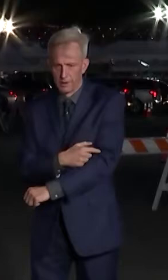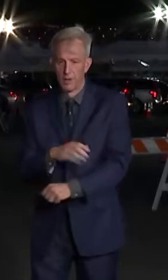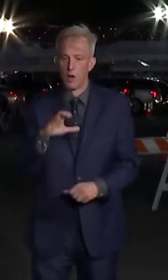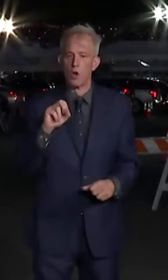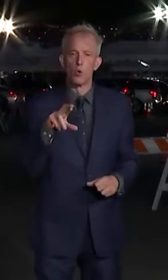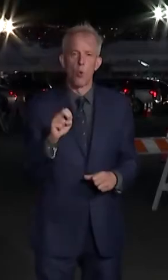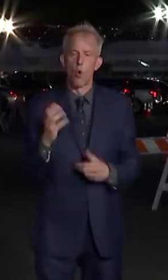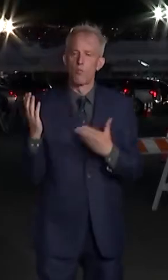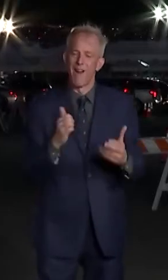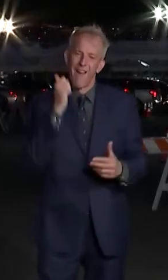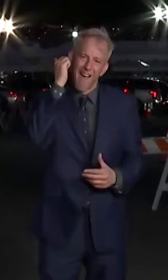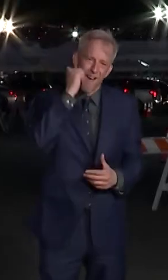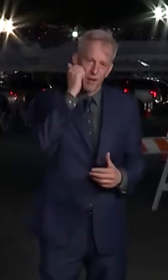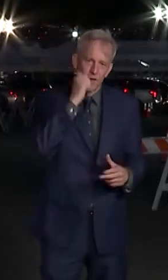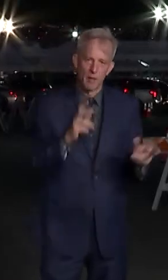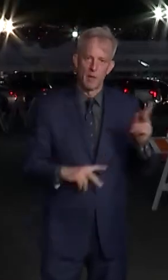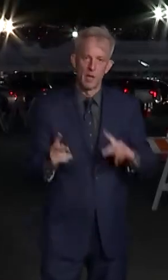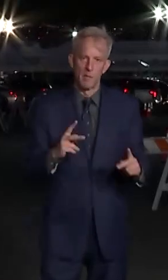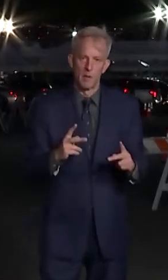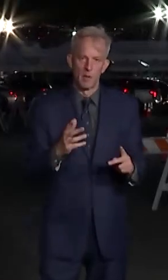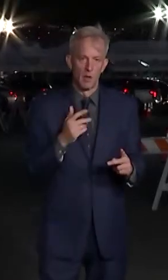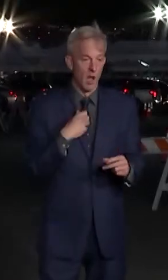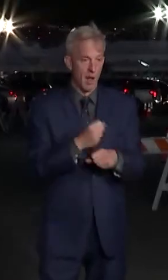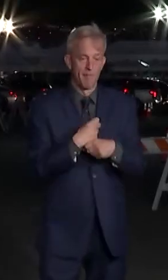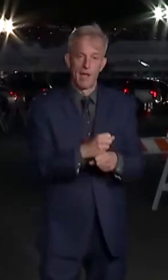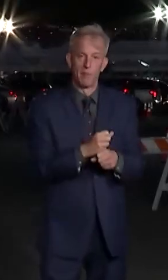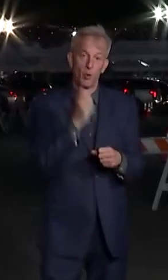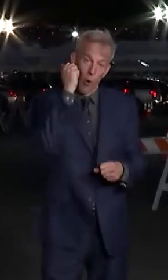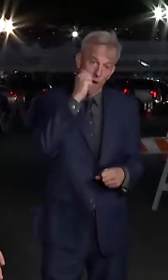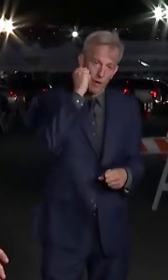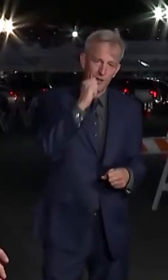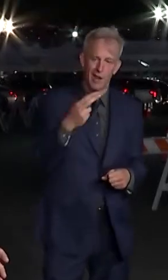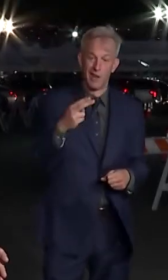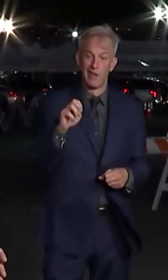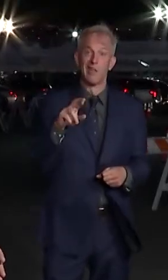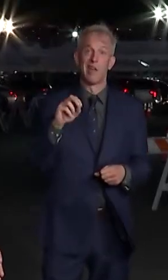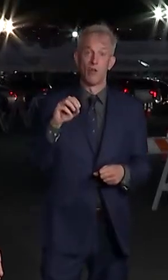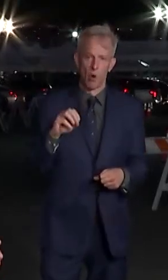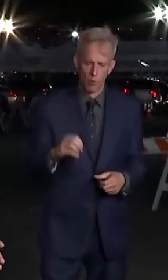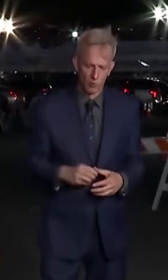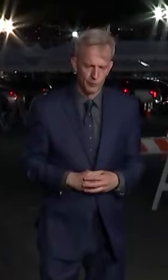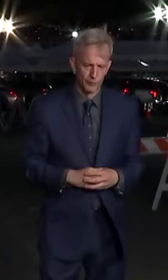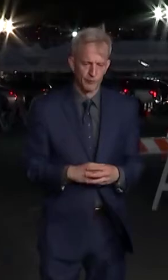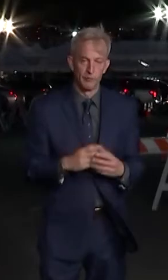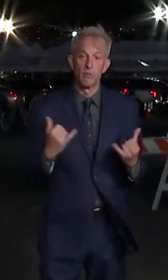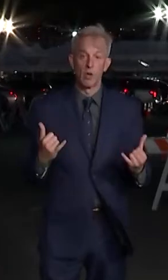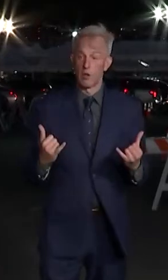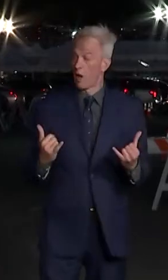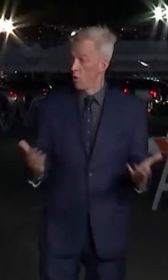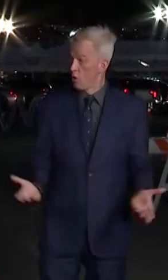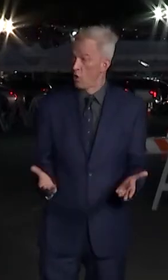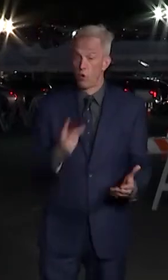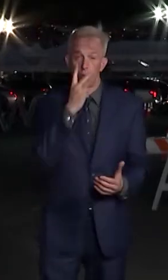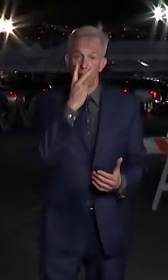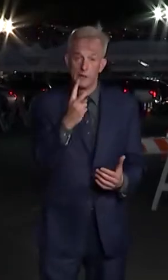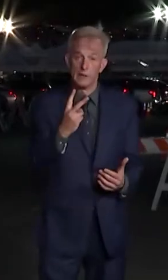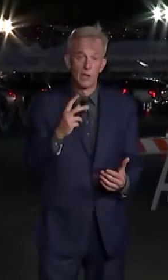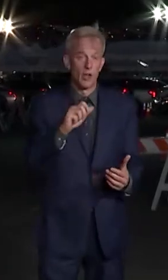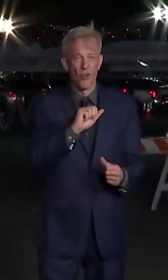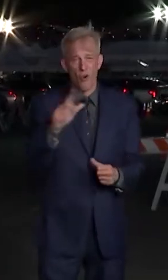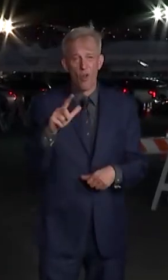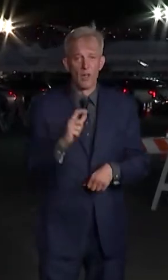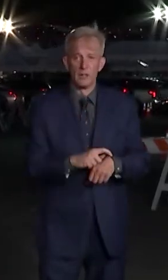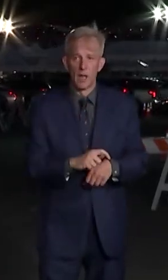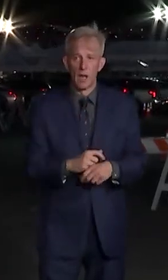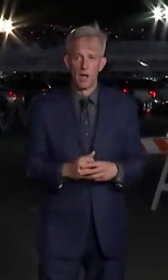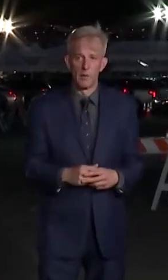everyday Angelinos and turned them into everyday heroes. But right in our midst, we know the heroes that we see all the time.